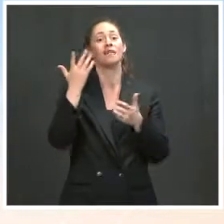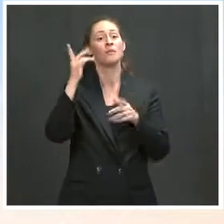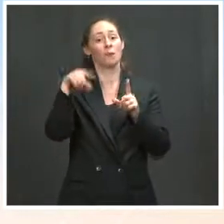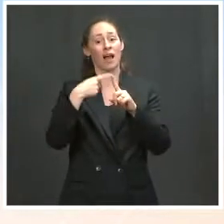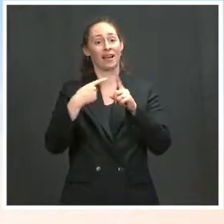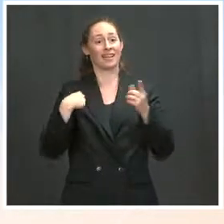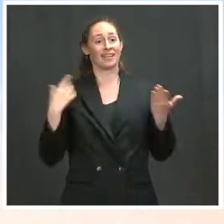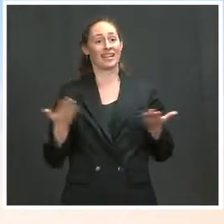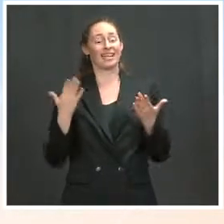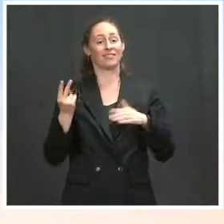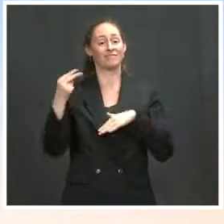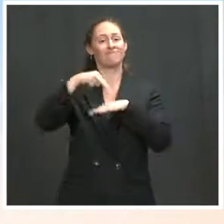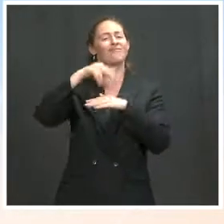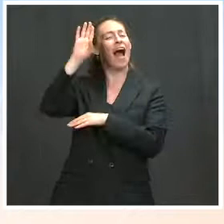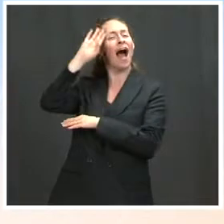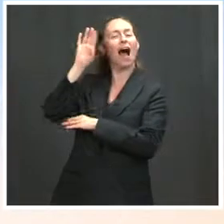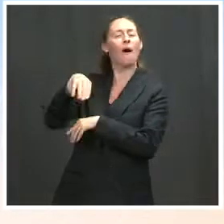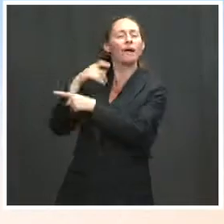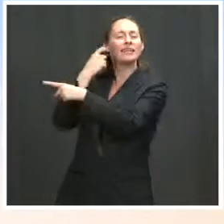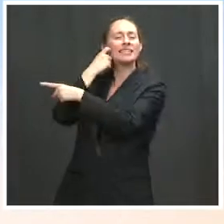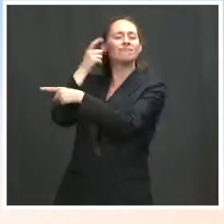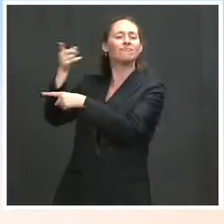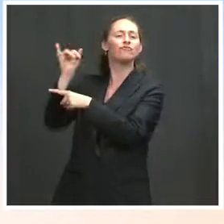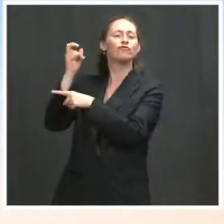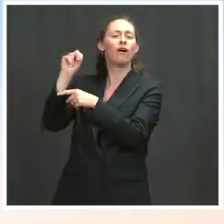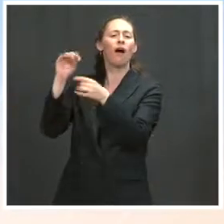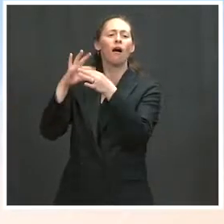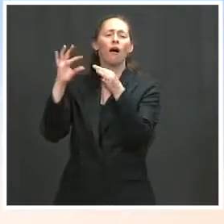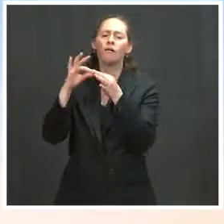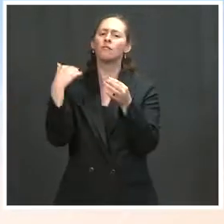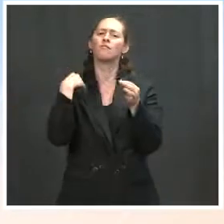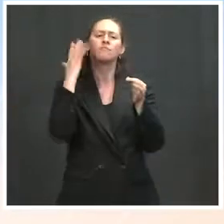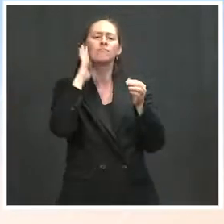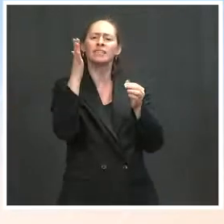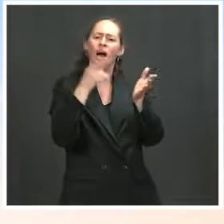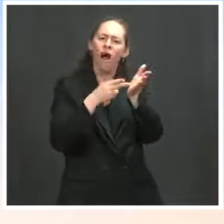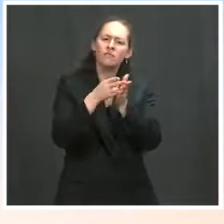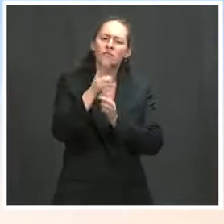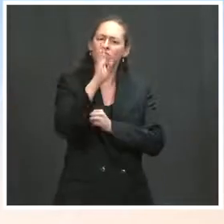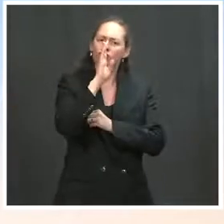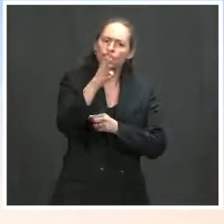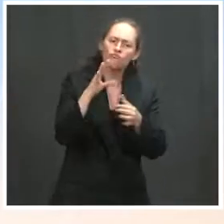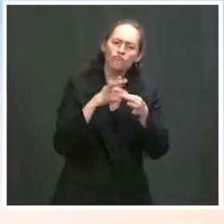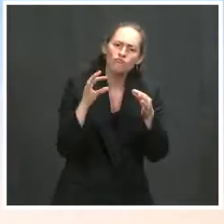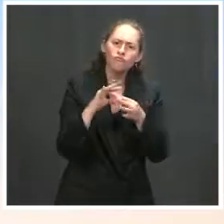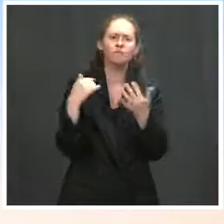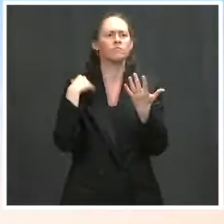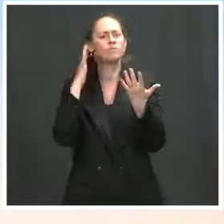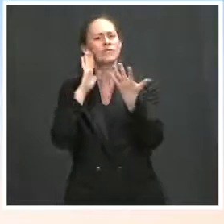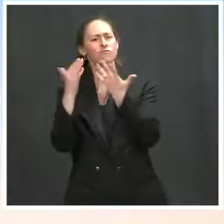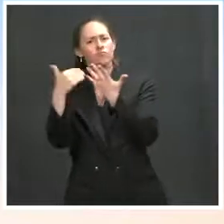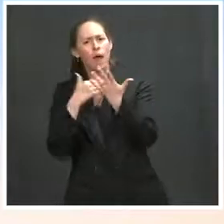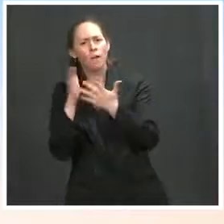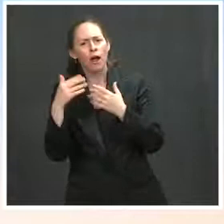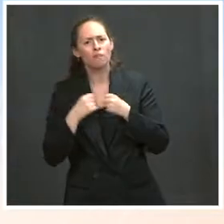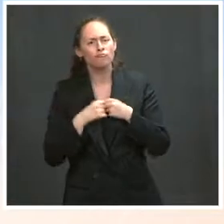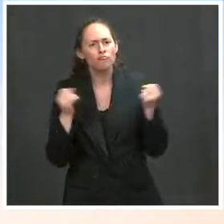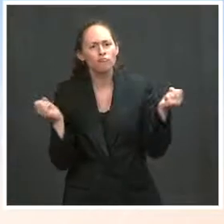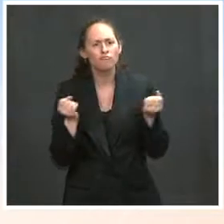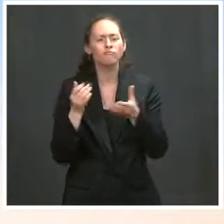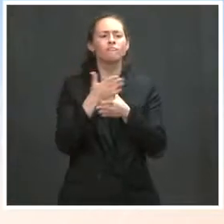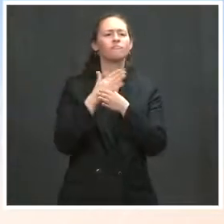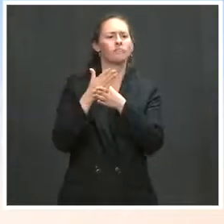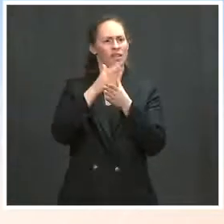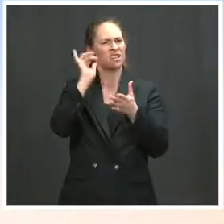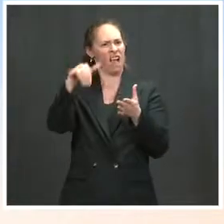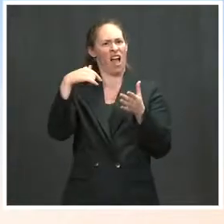as well, we are going to be truthful. We're going to be transparent, and that's the way I believe the president would want